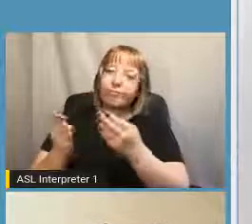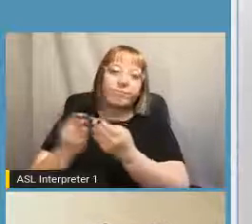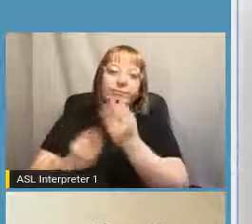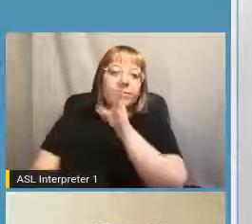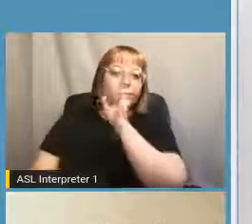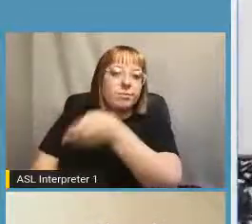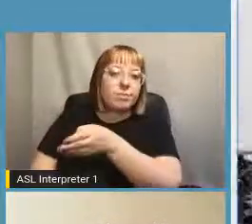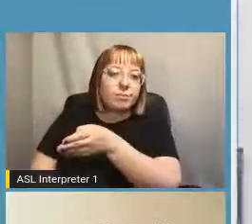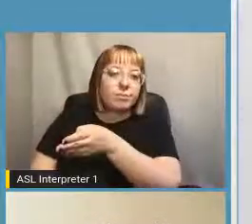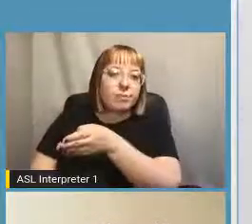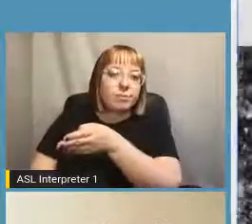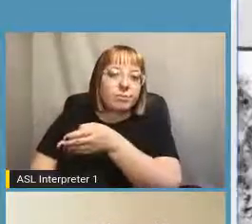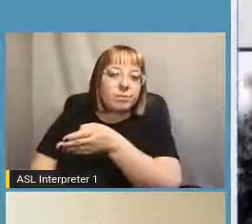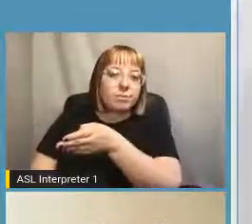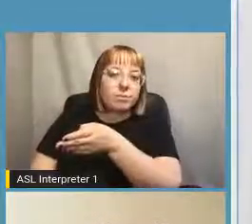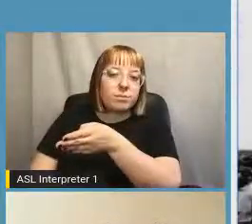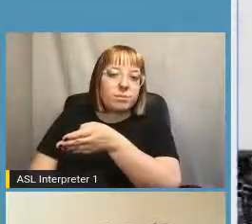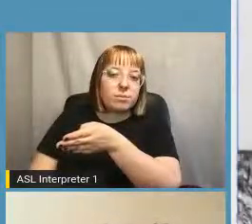drawing.